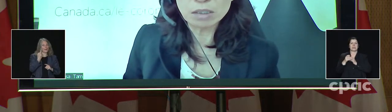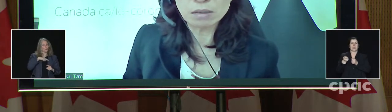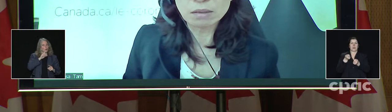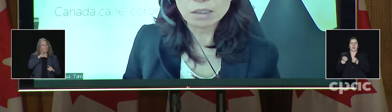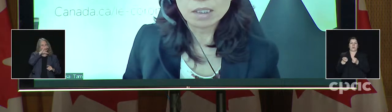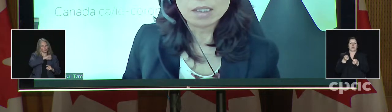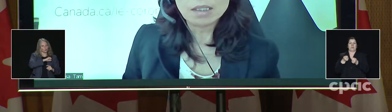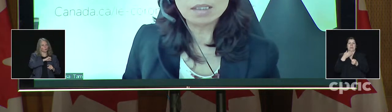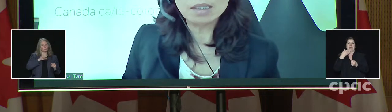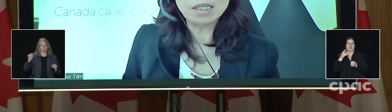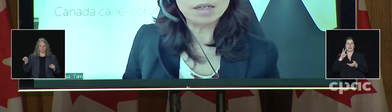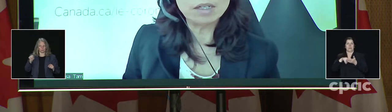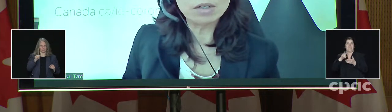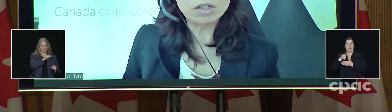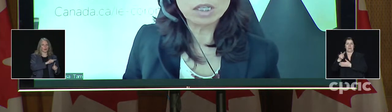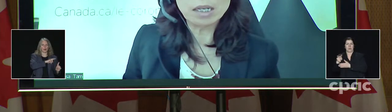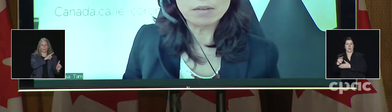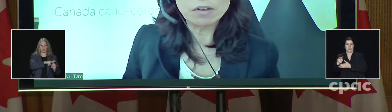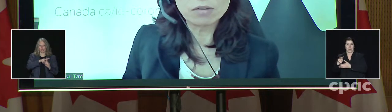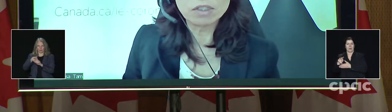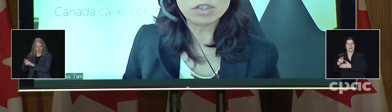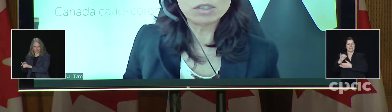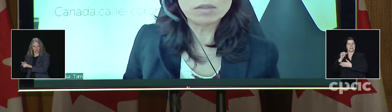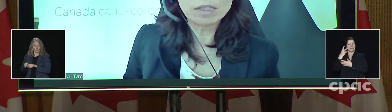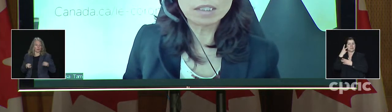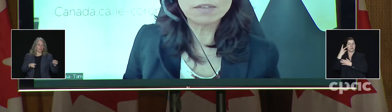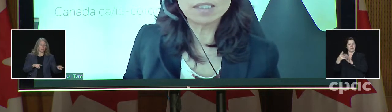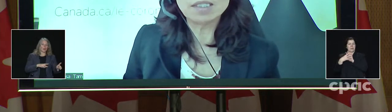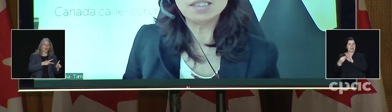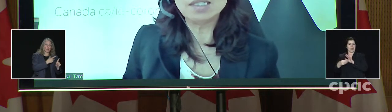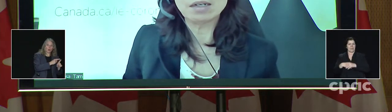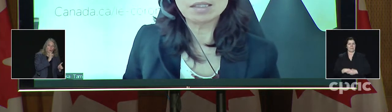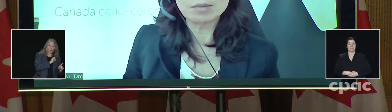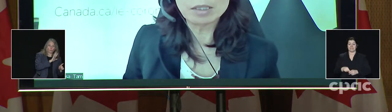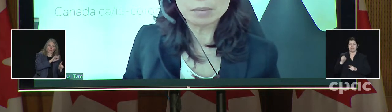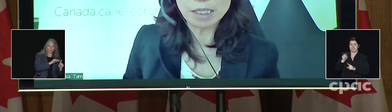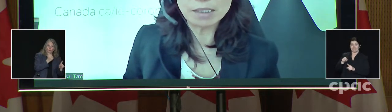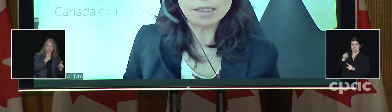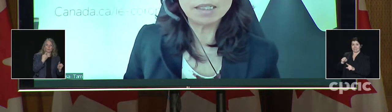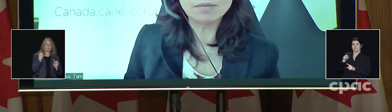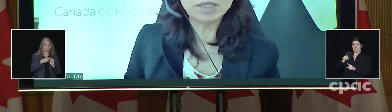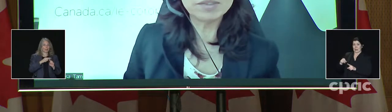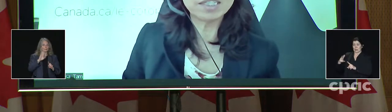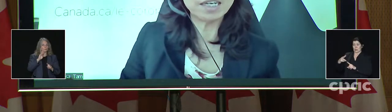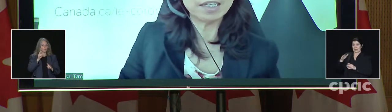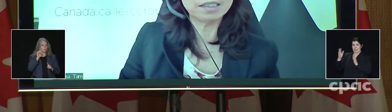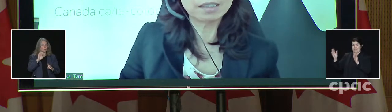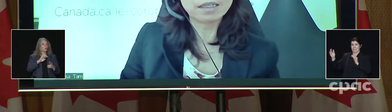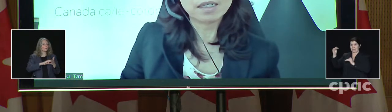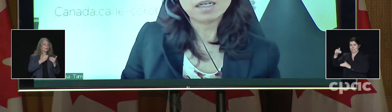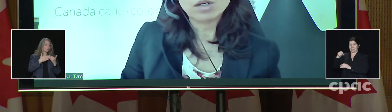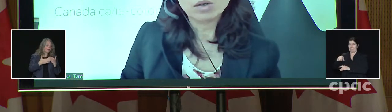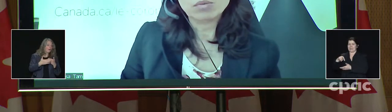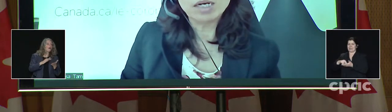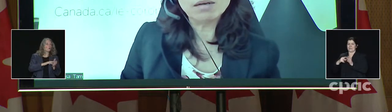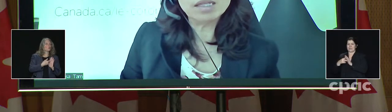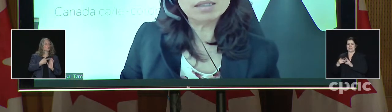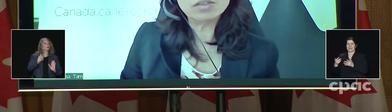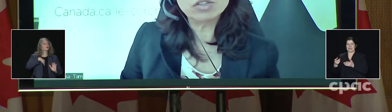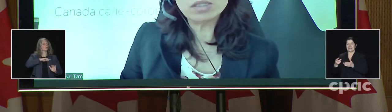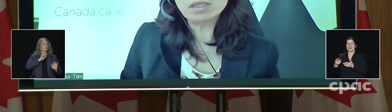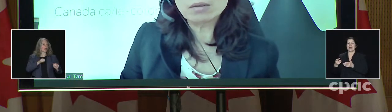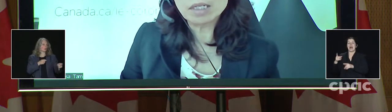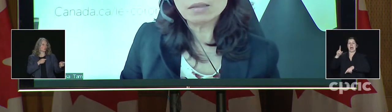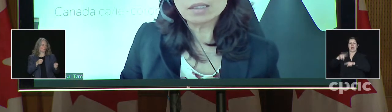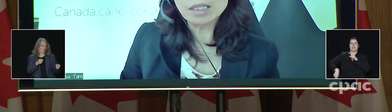the model. This scenario could therefore reduce the risk of exceeding hospital capacity in the months ahead. While these